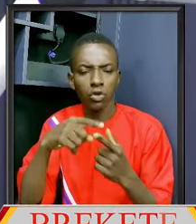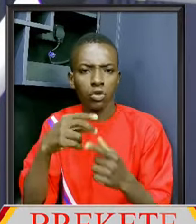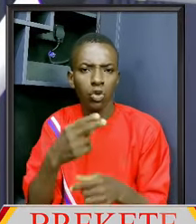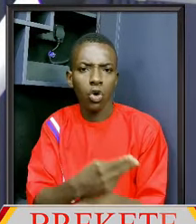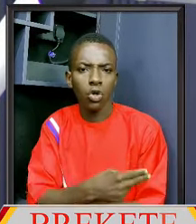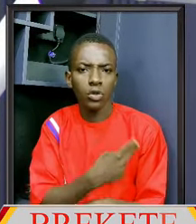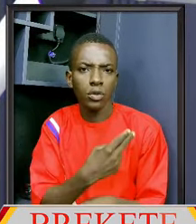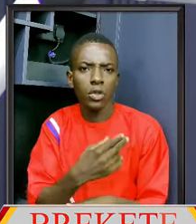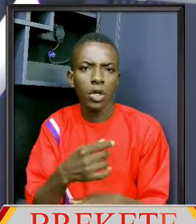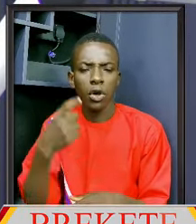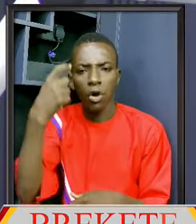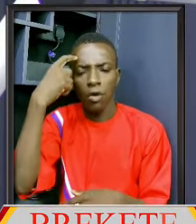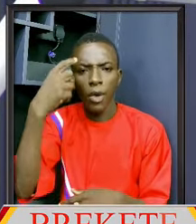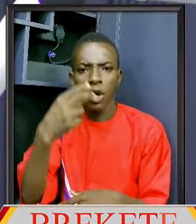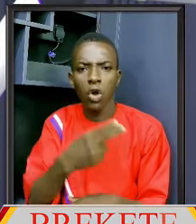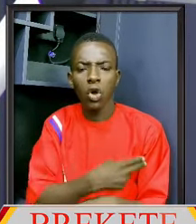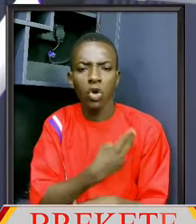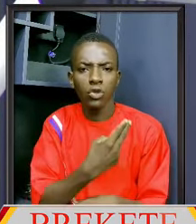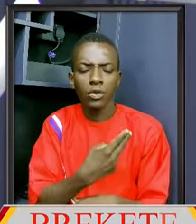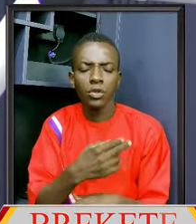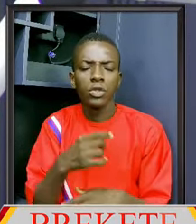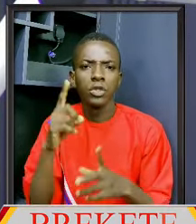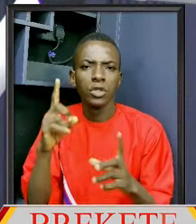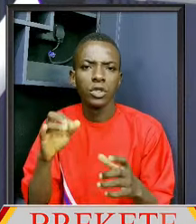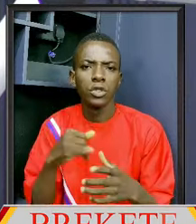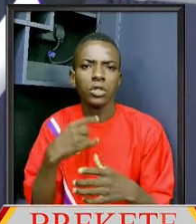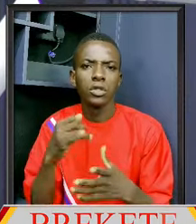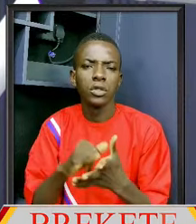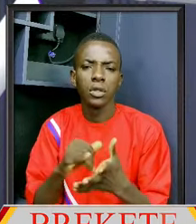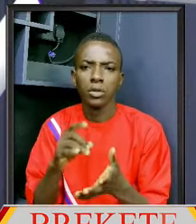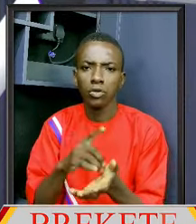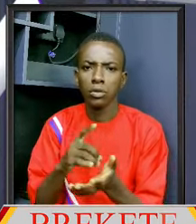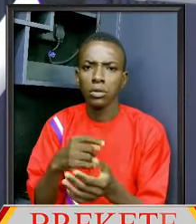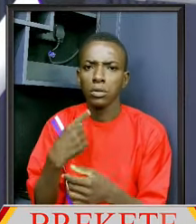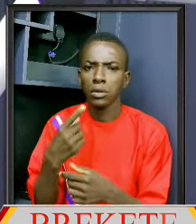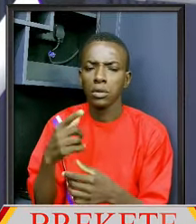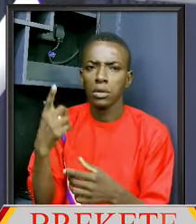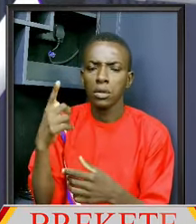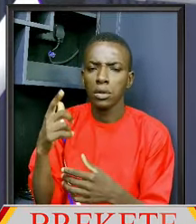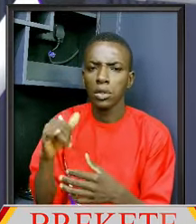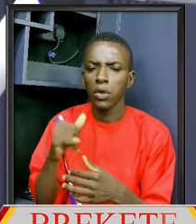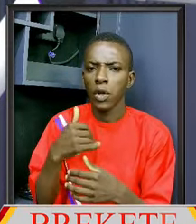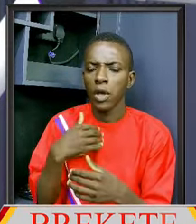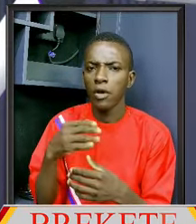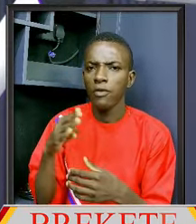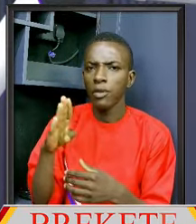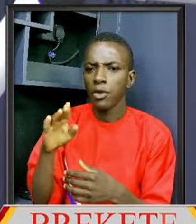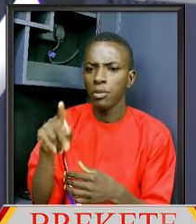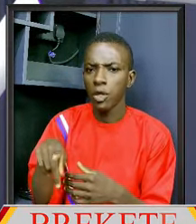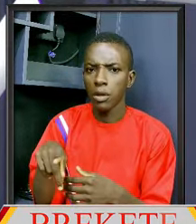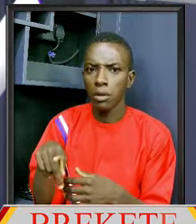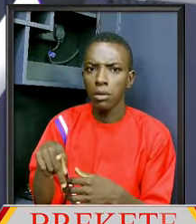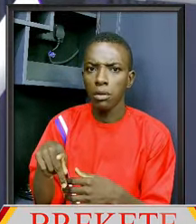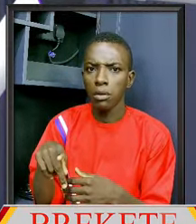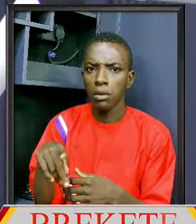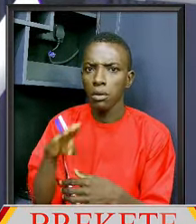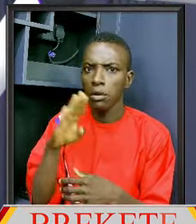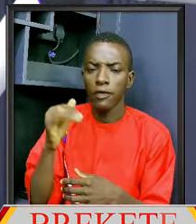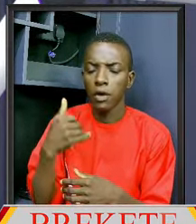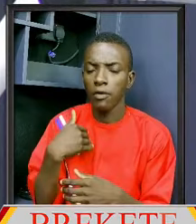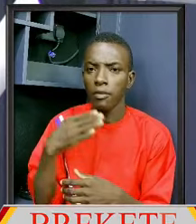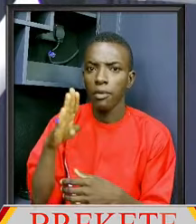to the hospital, a government hospital. They checked and the doctor was like, the lab this was like, you have BP. She never had